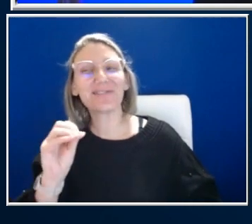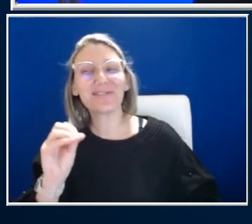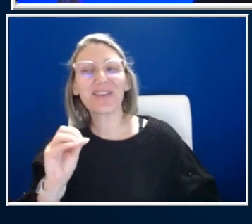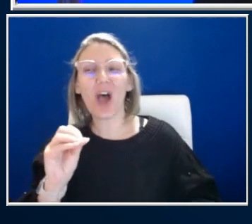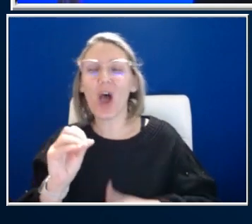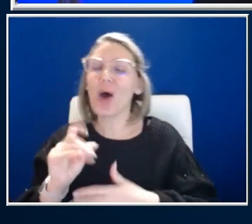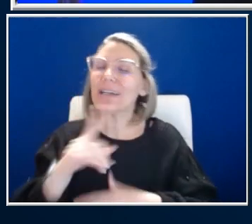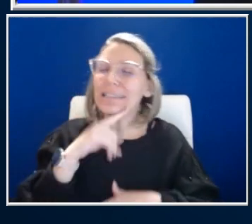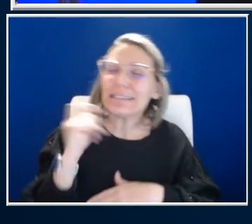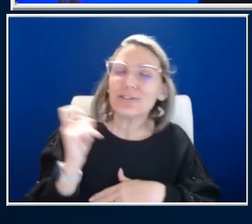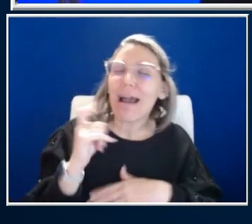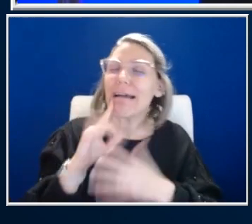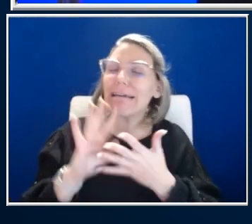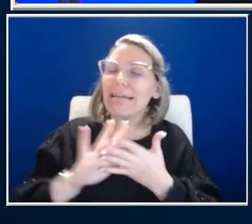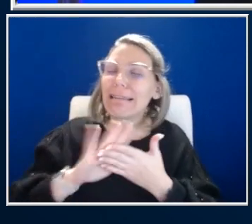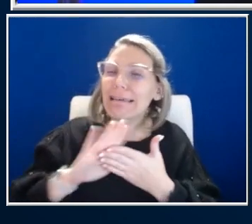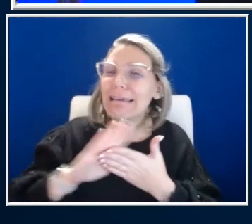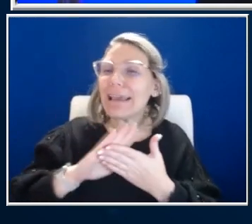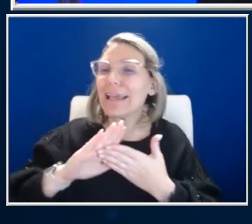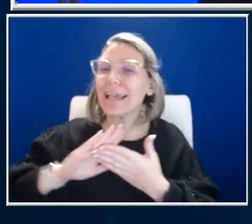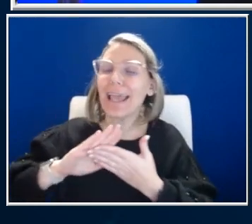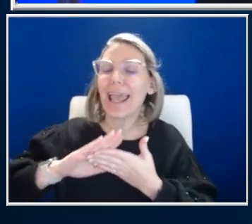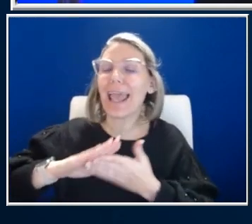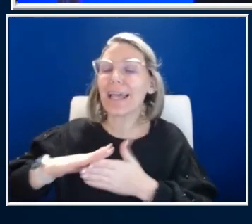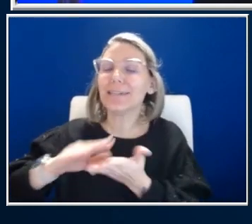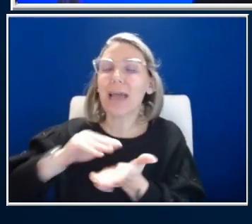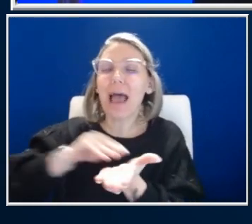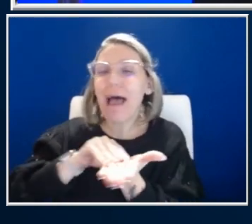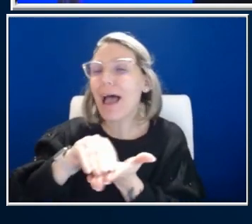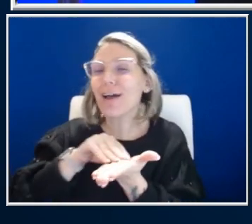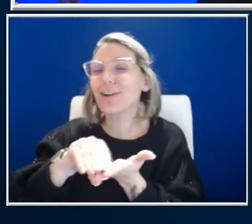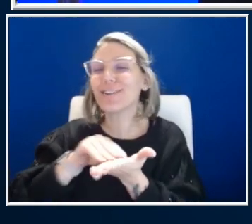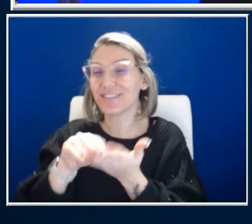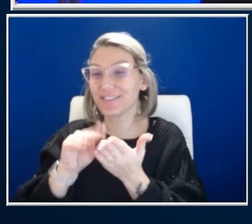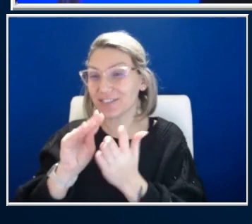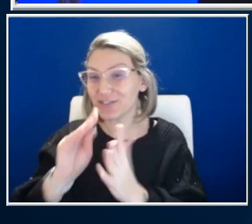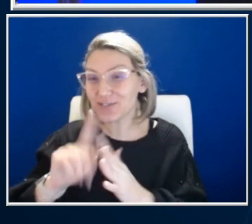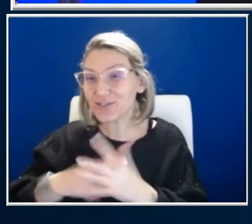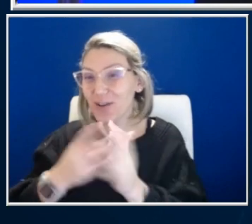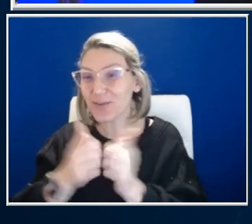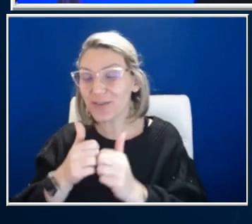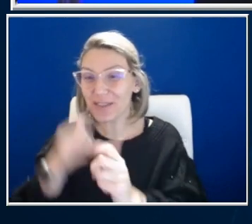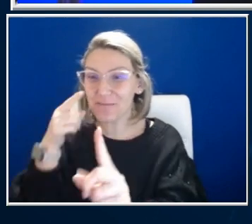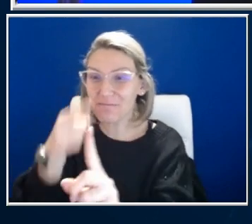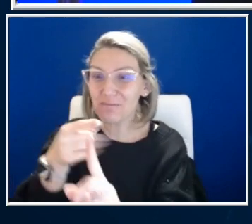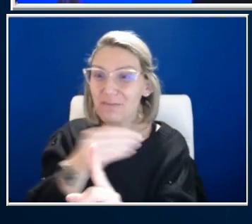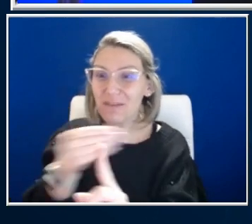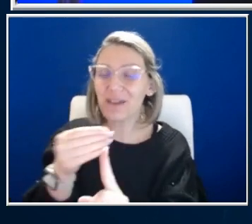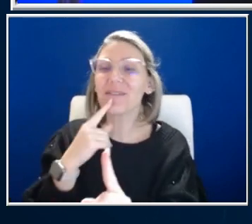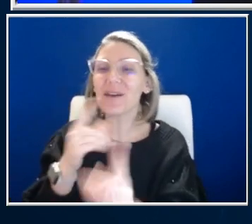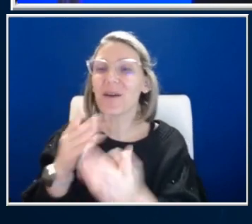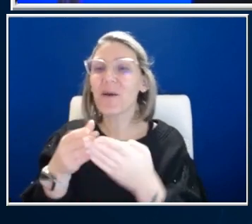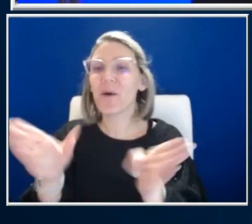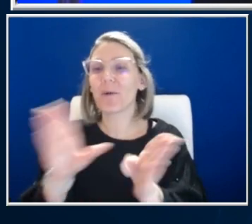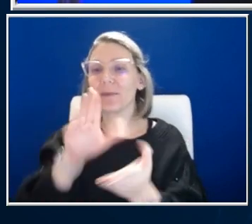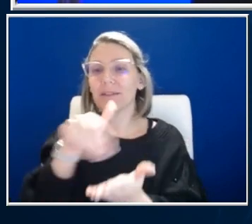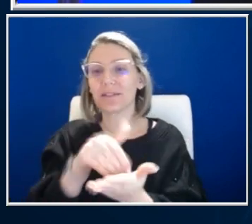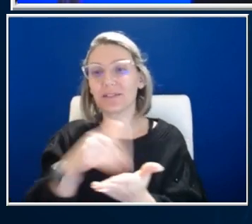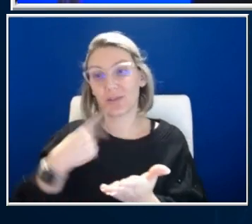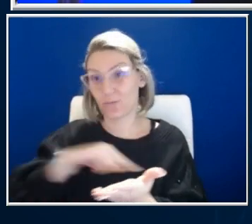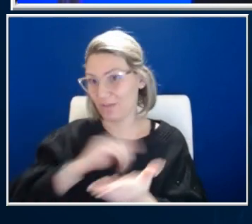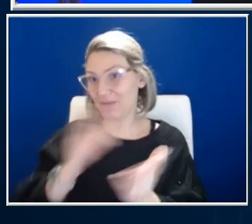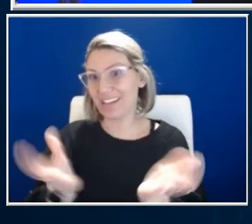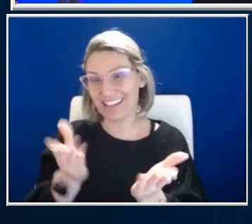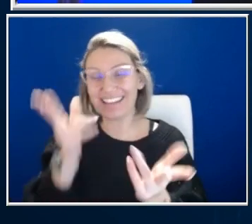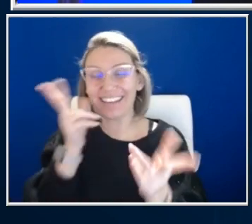got to be ready for you. Because I think if you start with this mission and opening this center, we're going to be hearing a lot more from you, and